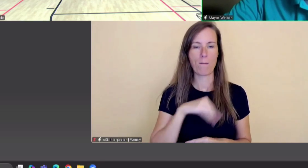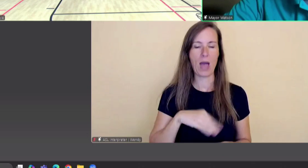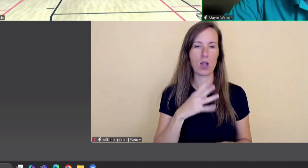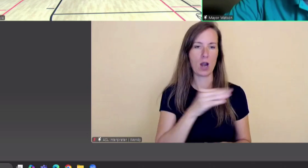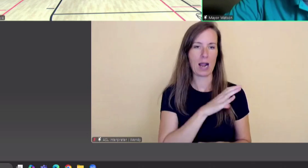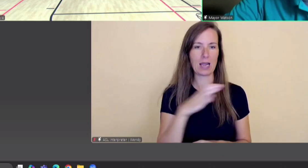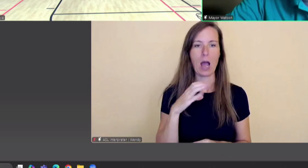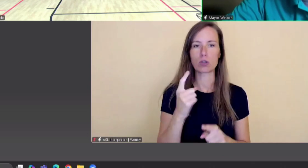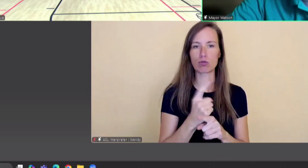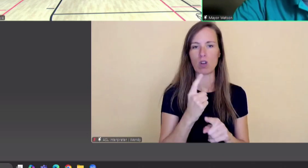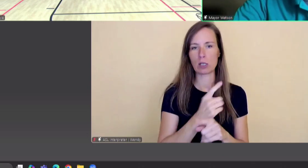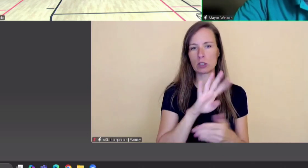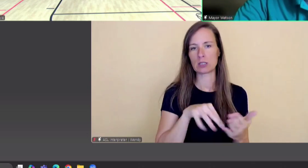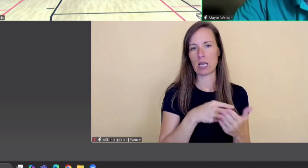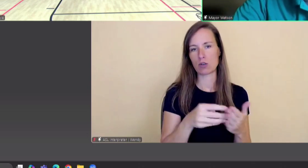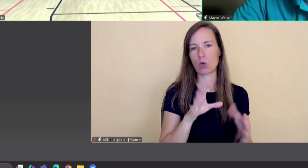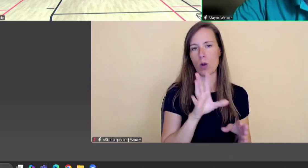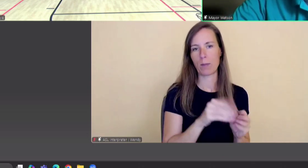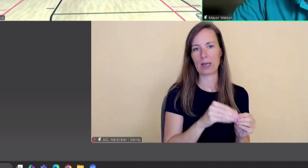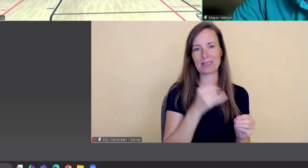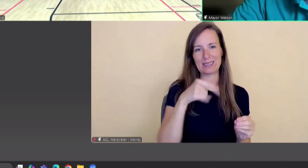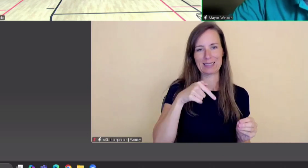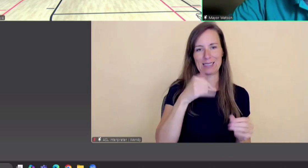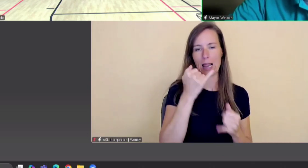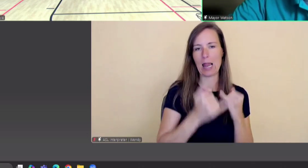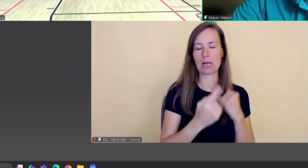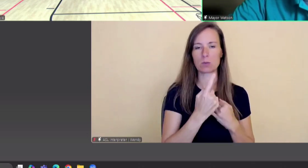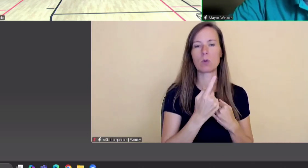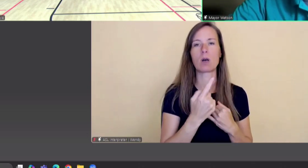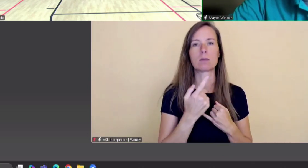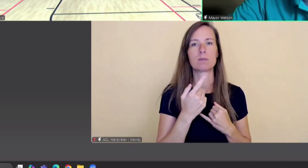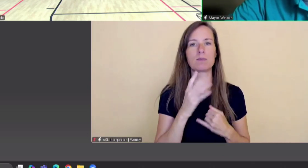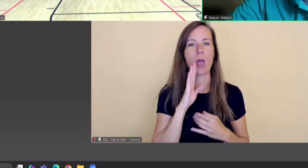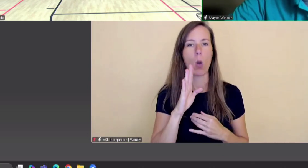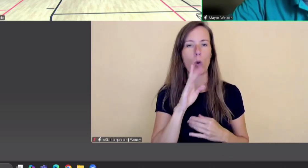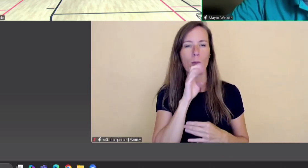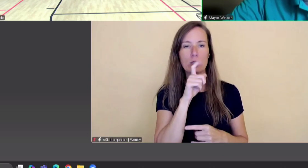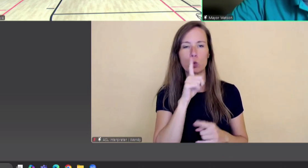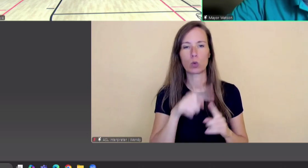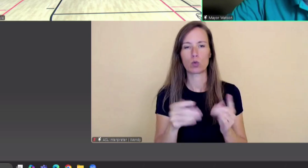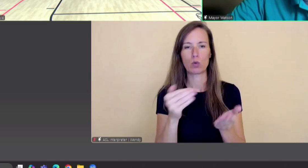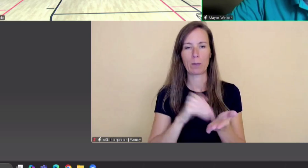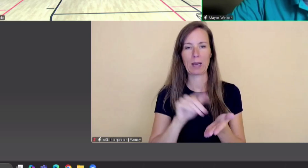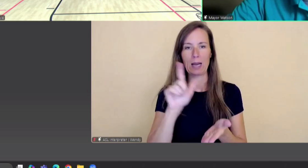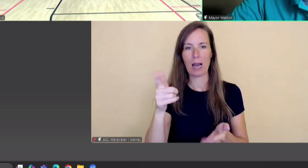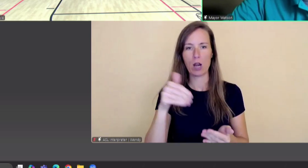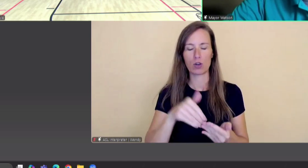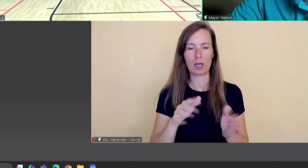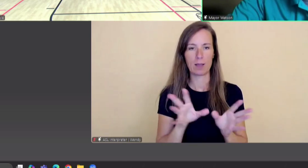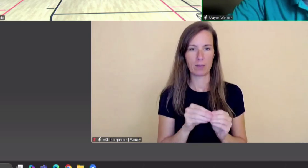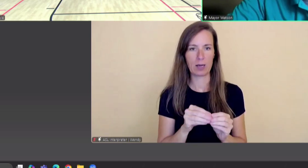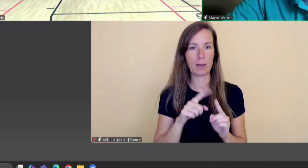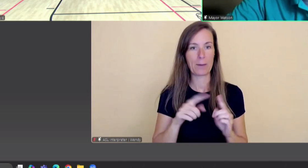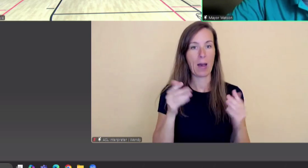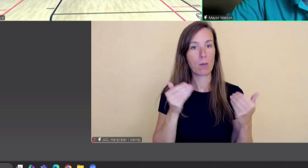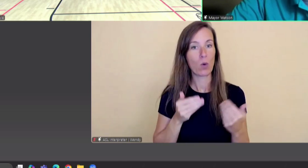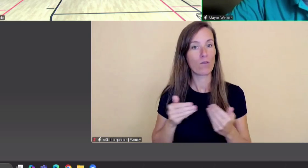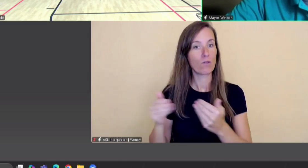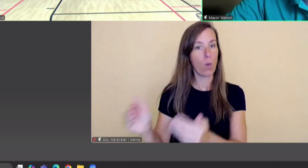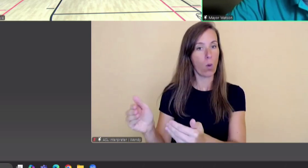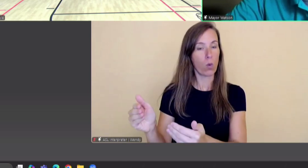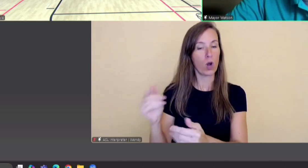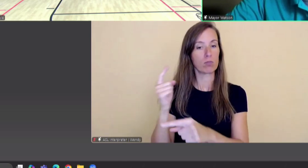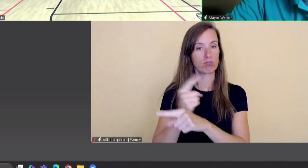I'll mention that later in the meeting. But going forward, the regularly planned